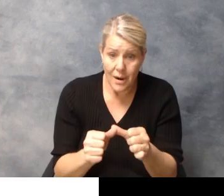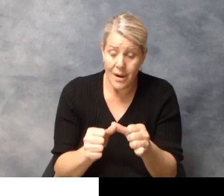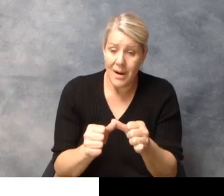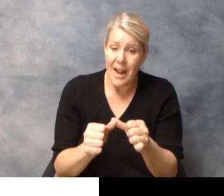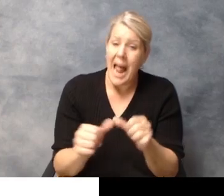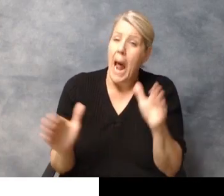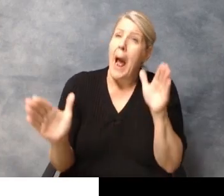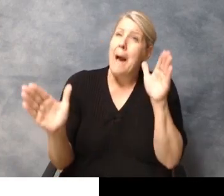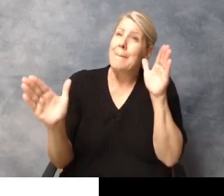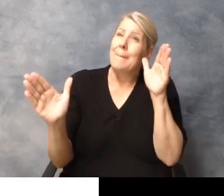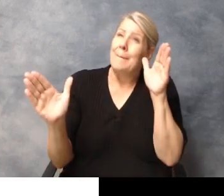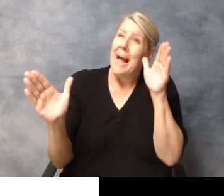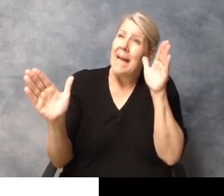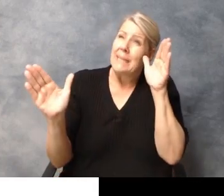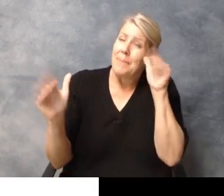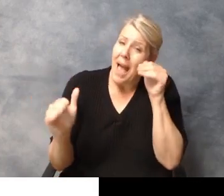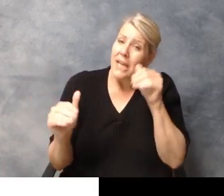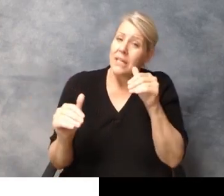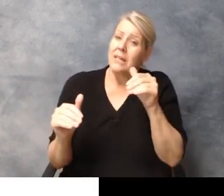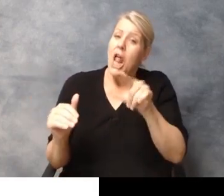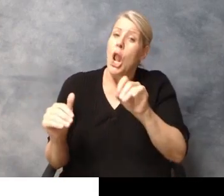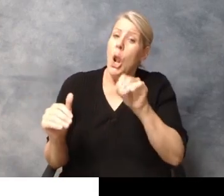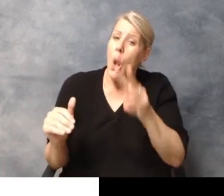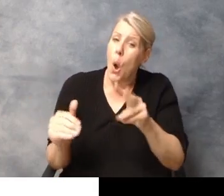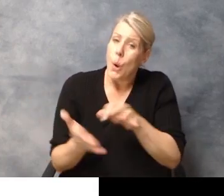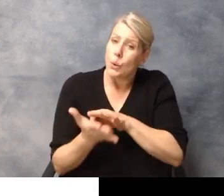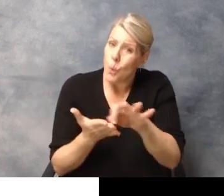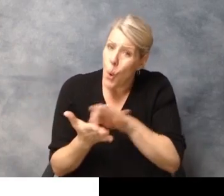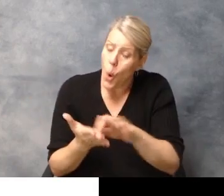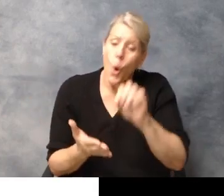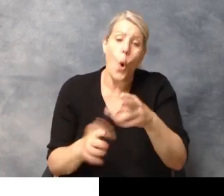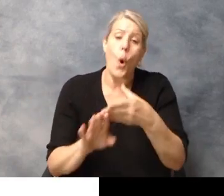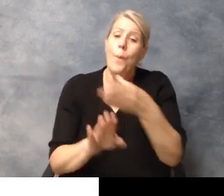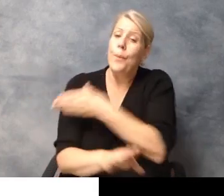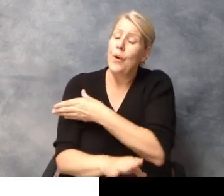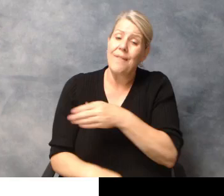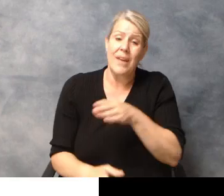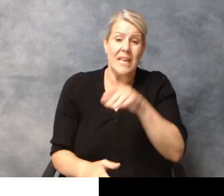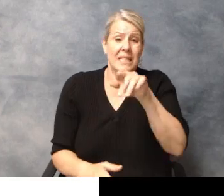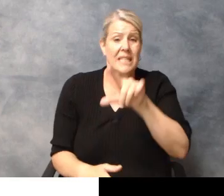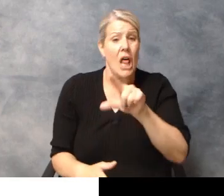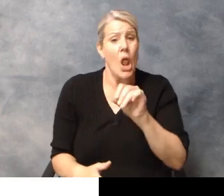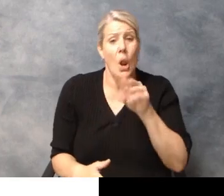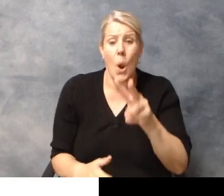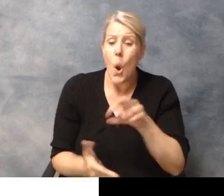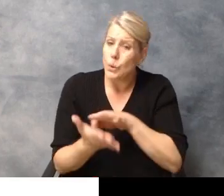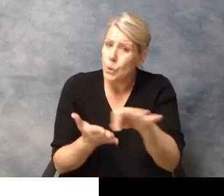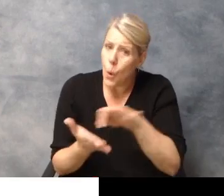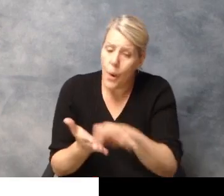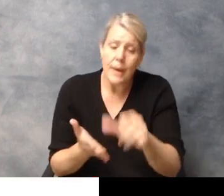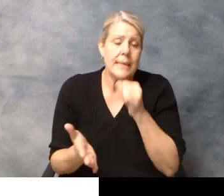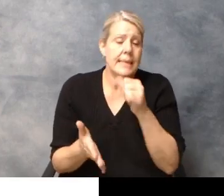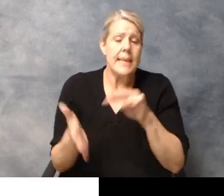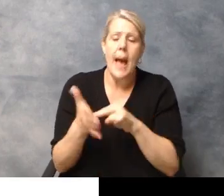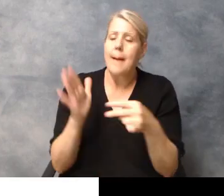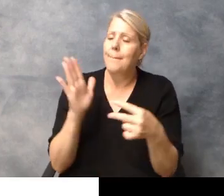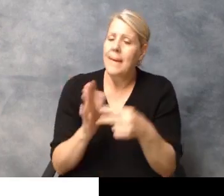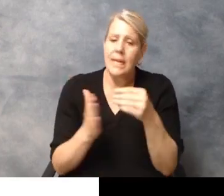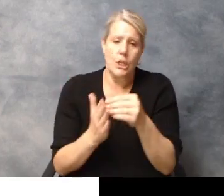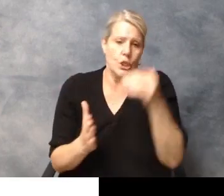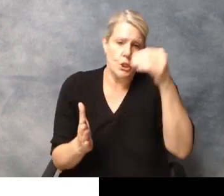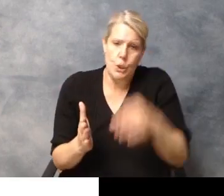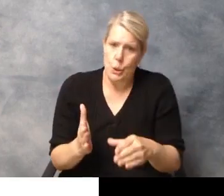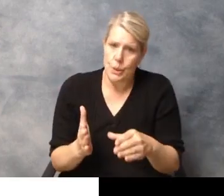low achievement on the regular state assessment, other assessments, or poor classroom performance does not mean the student should be taking